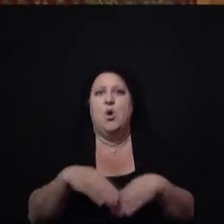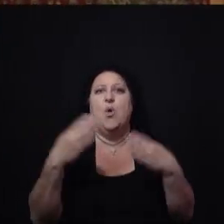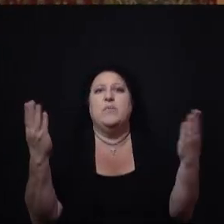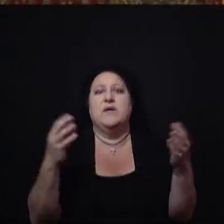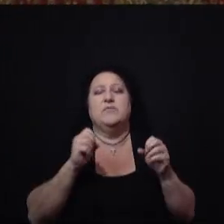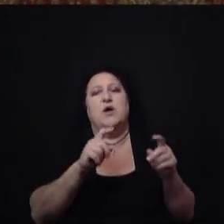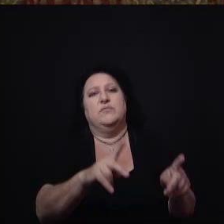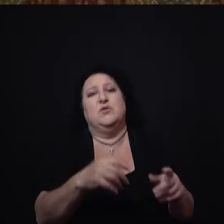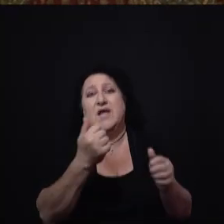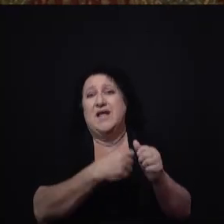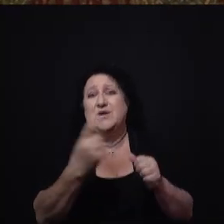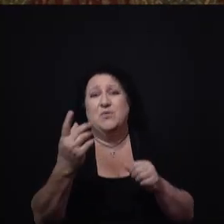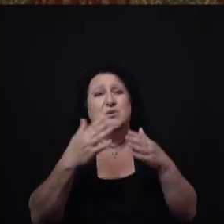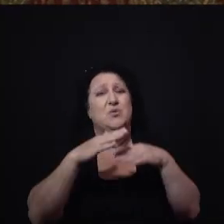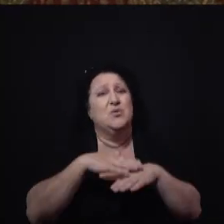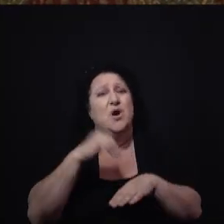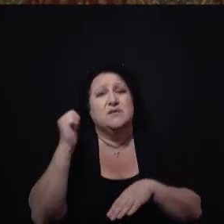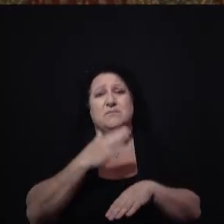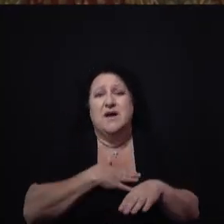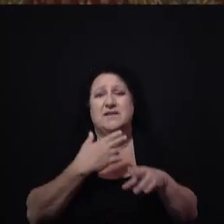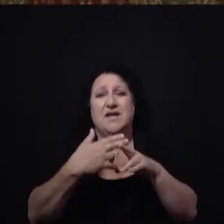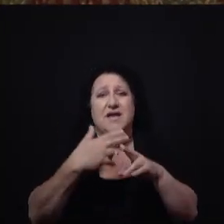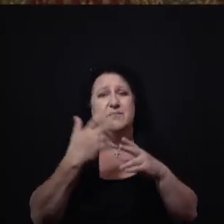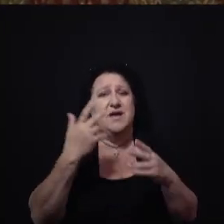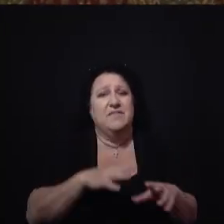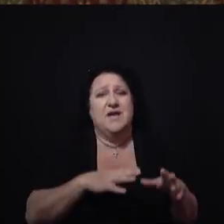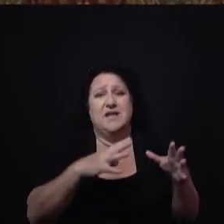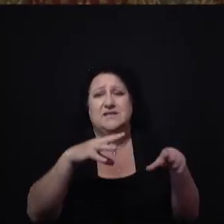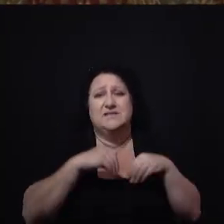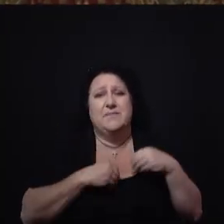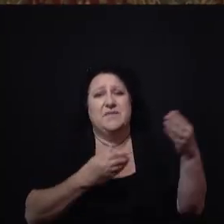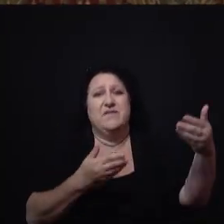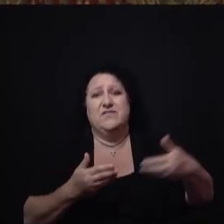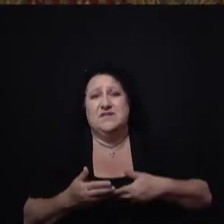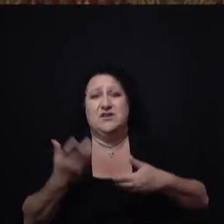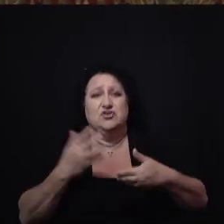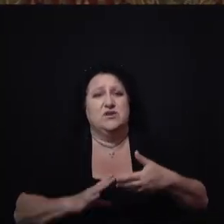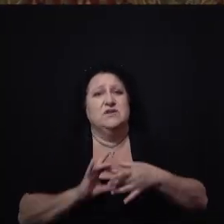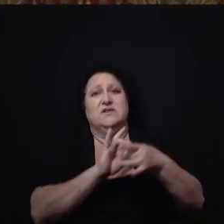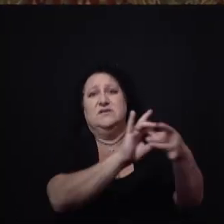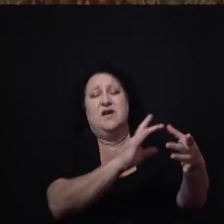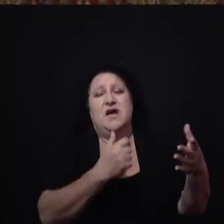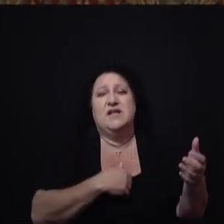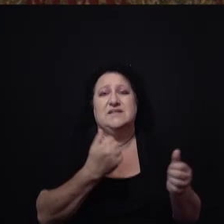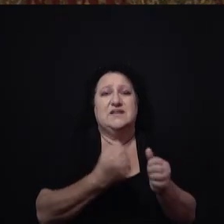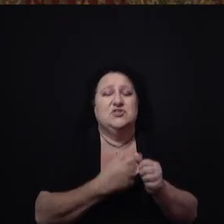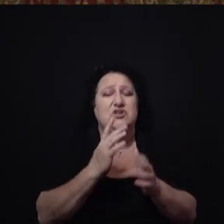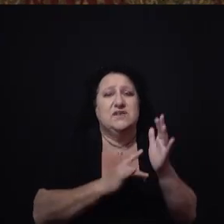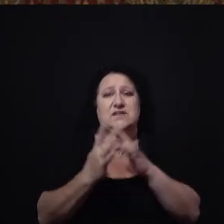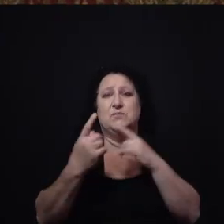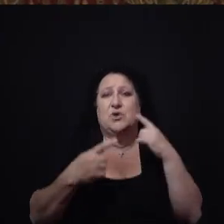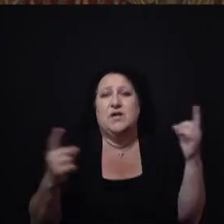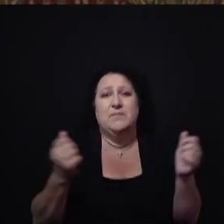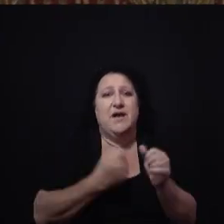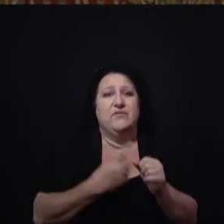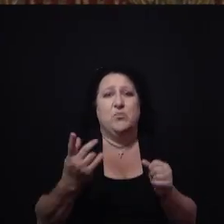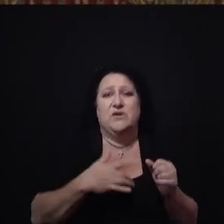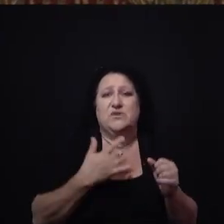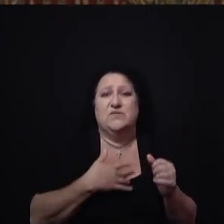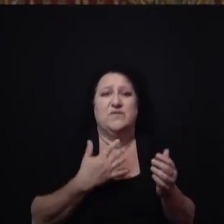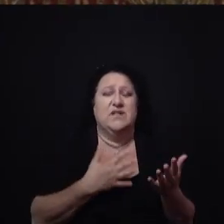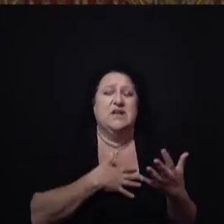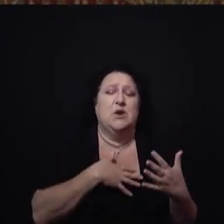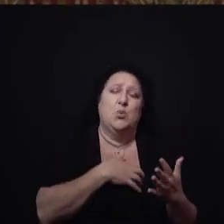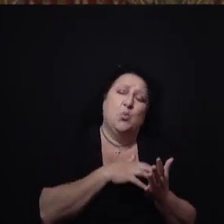accept the invitation. When Jesus says, come unto me, all you who are weary and heavy laden, and I will give you rest. That means all who are weary and heavy